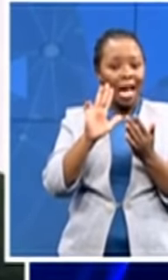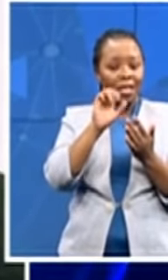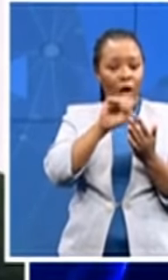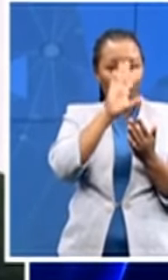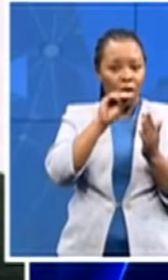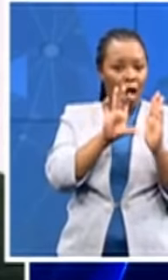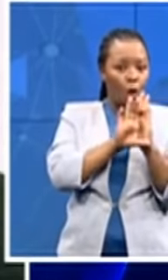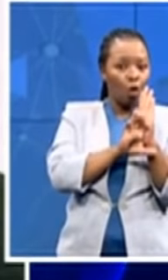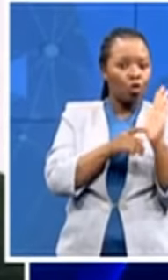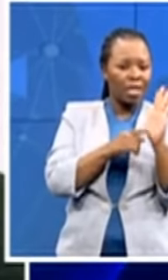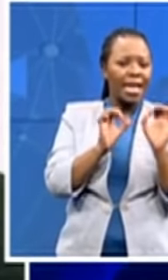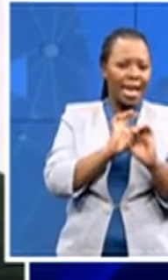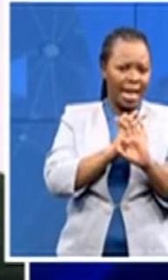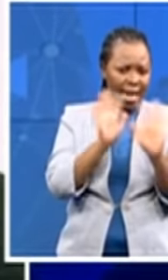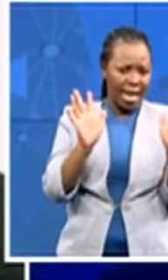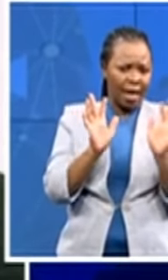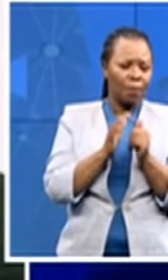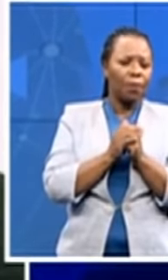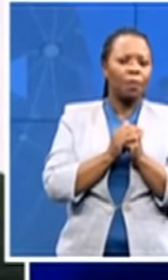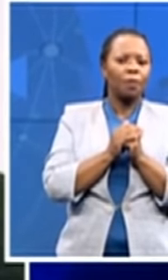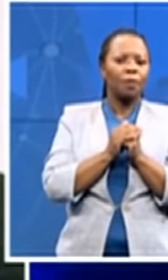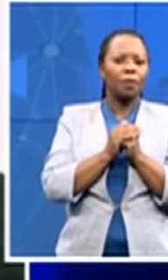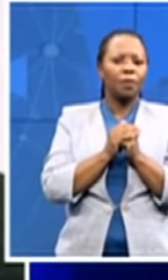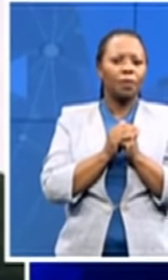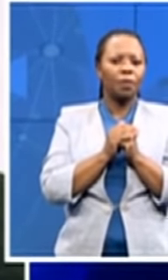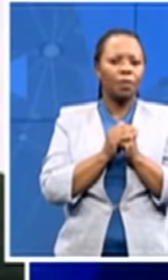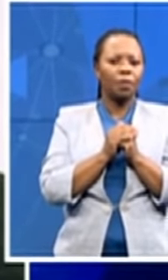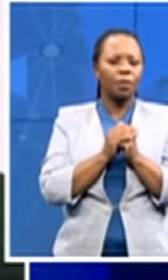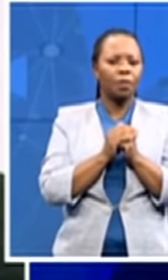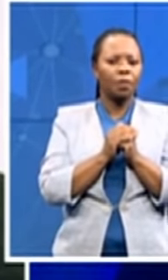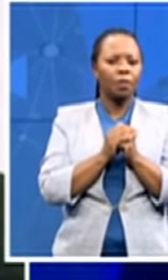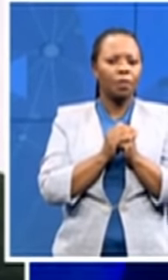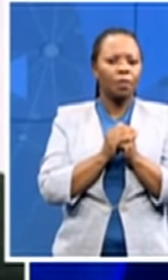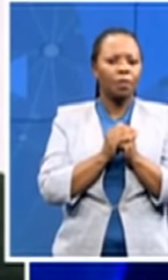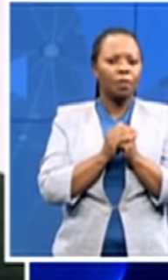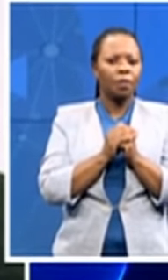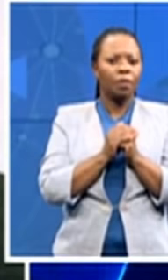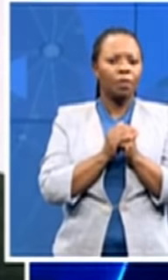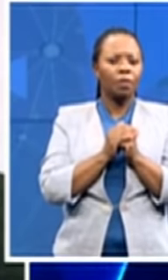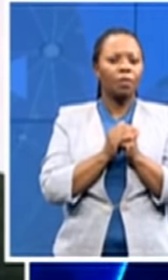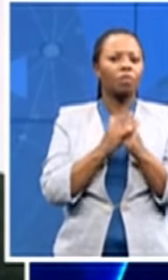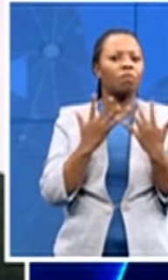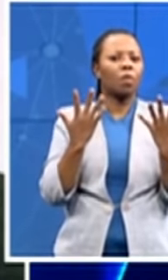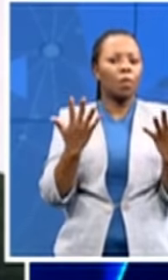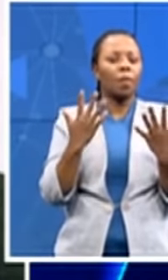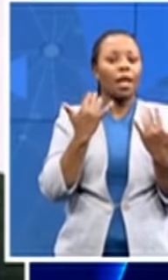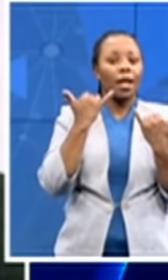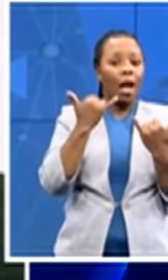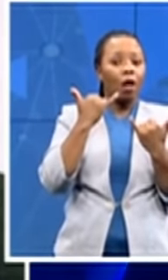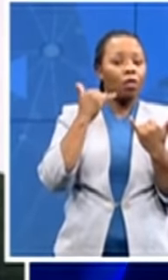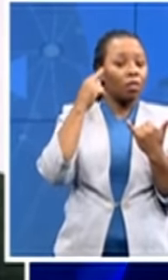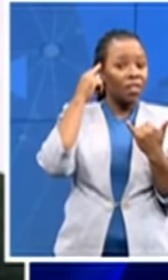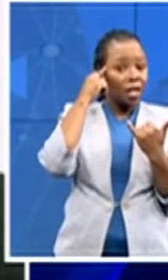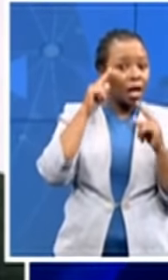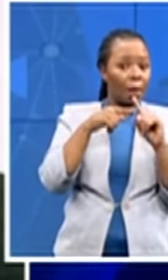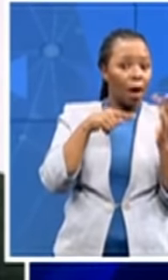consider international law. So they will certainly, the question that whether they should consider, the answer will be yes, they ought to consider the